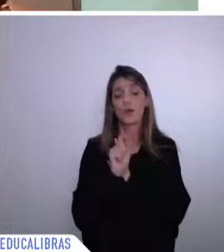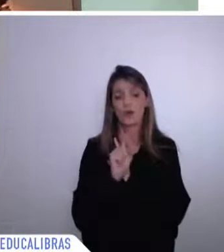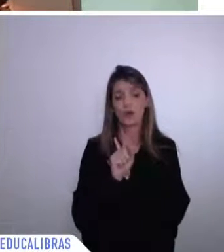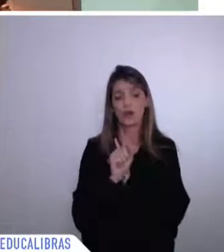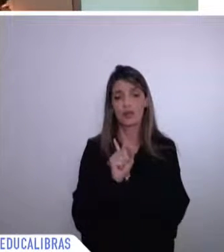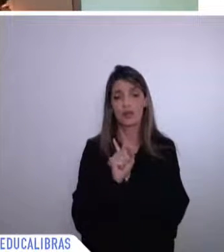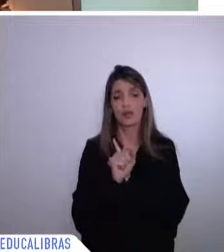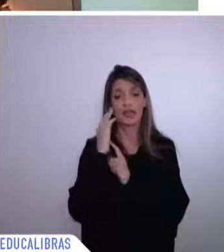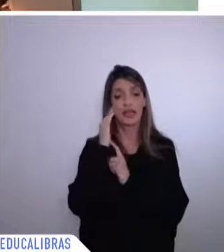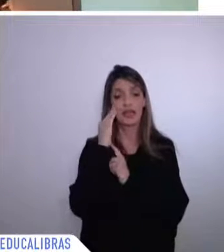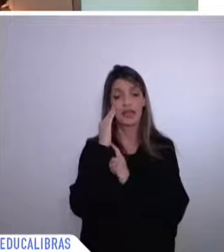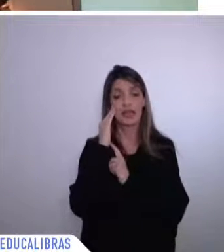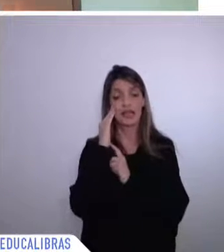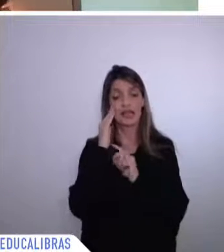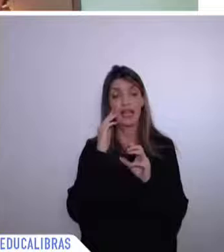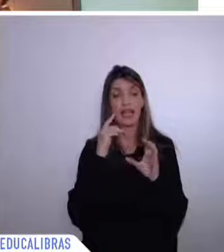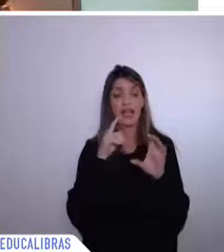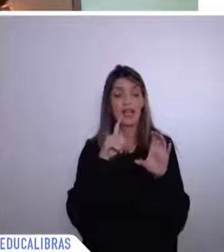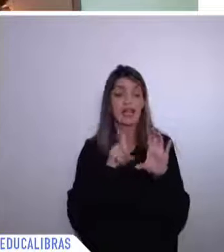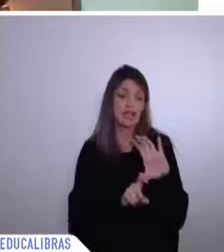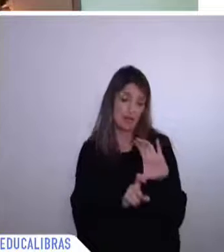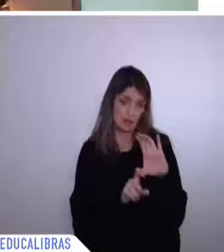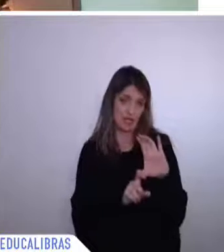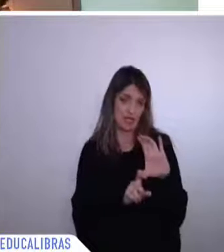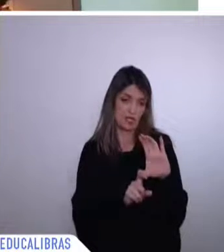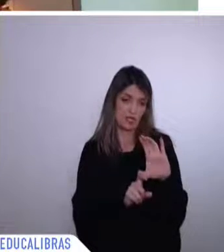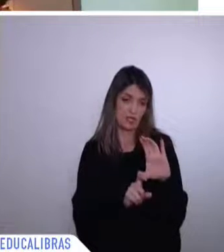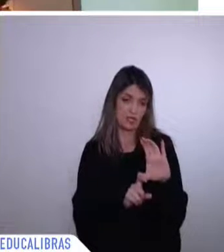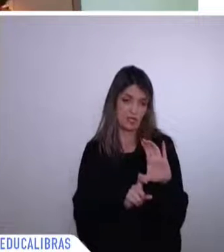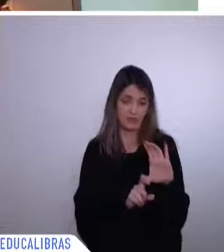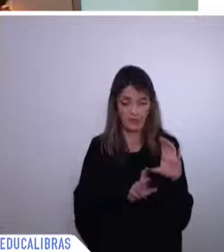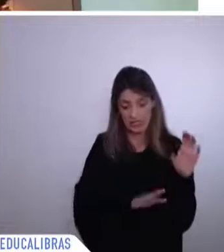part of the recognition of situations of dependency.